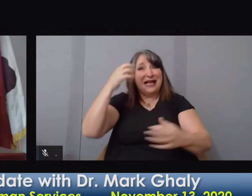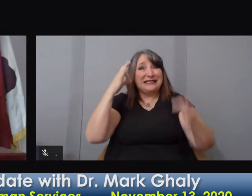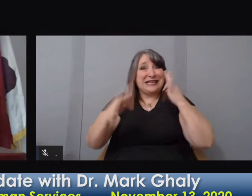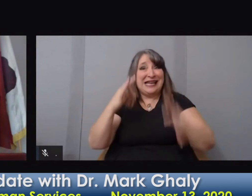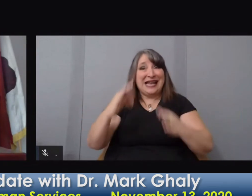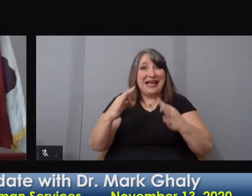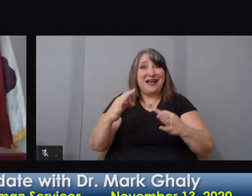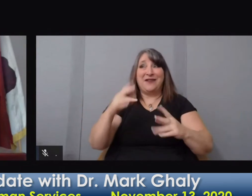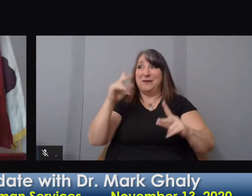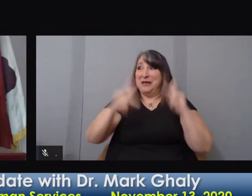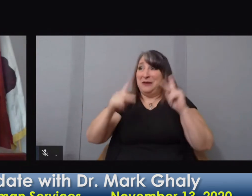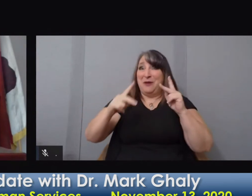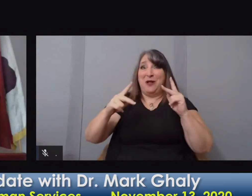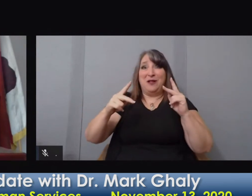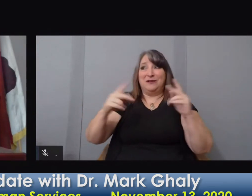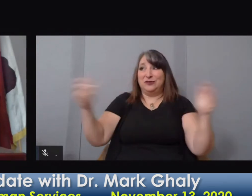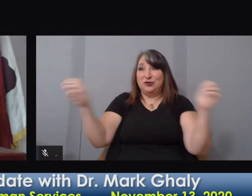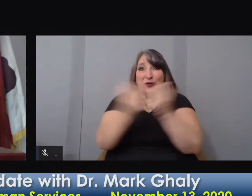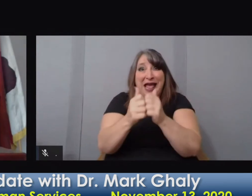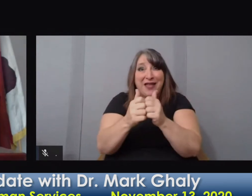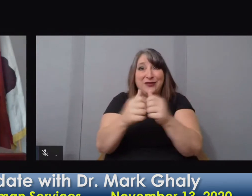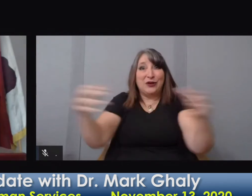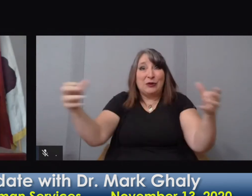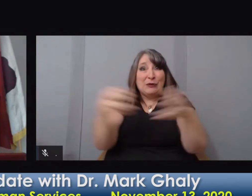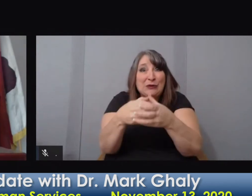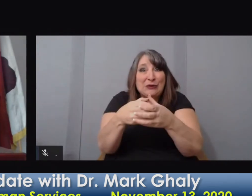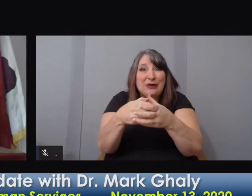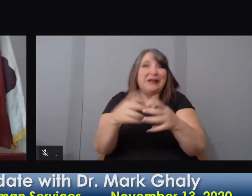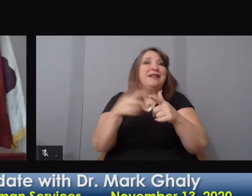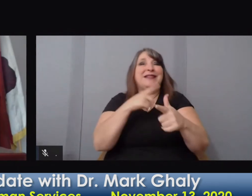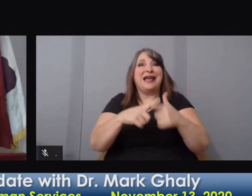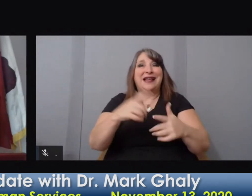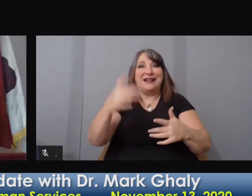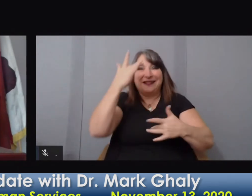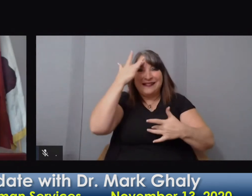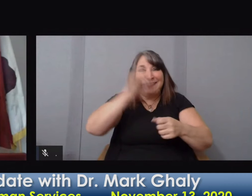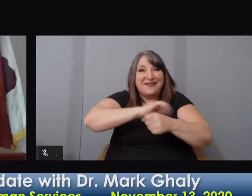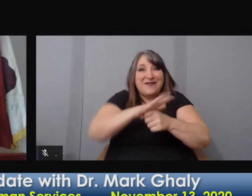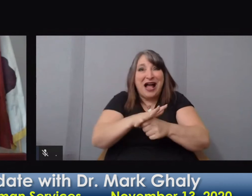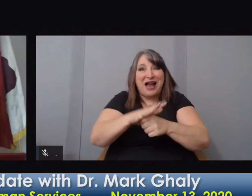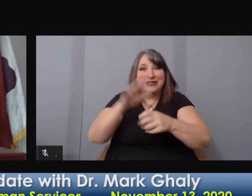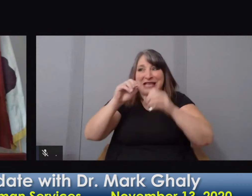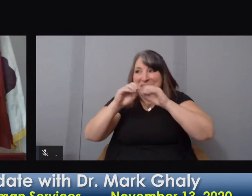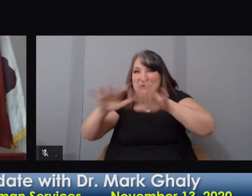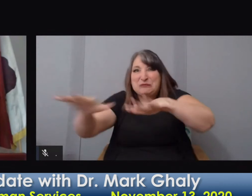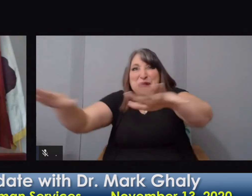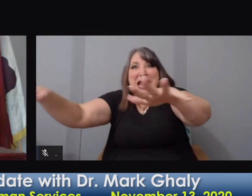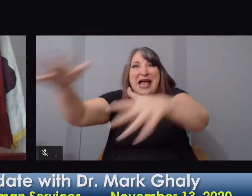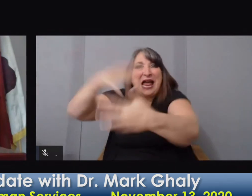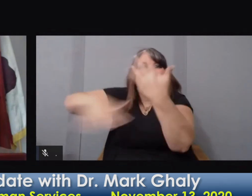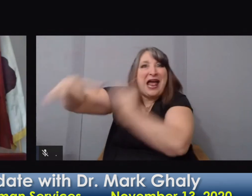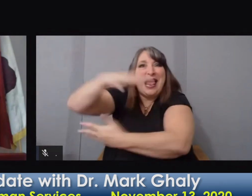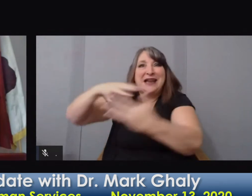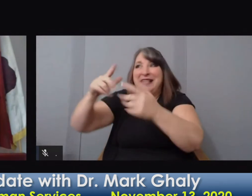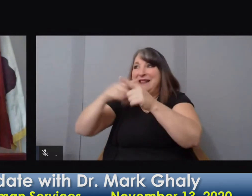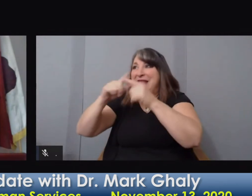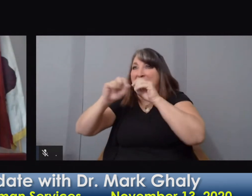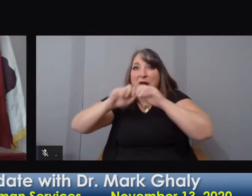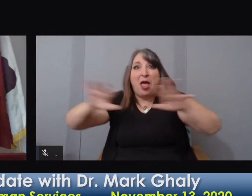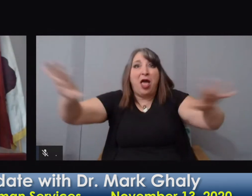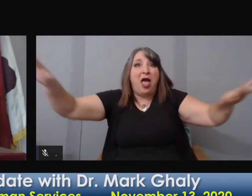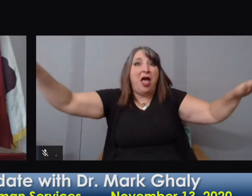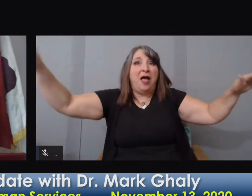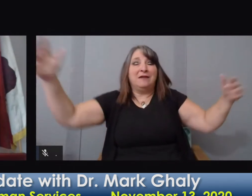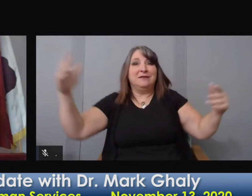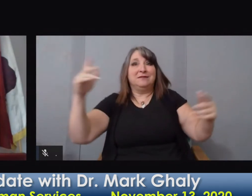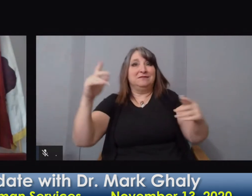transmitted in our workplaces or in other parts of our state, especially given the levels of transmission that we see. But if the choice